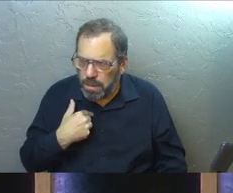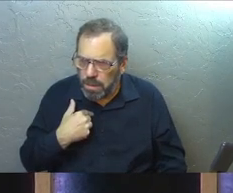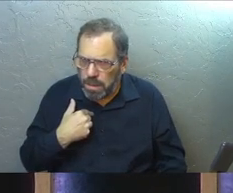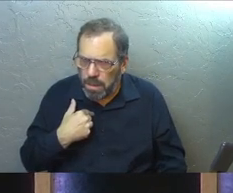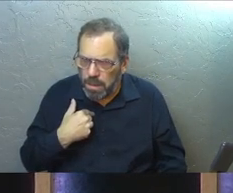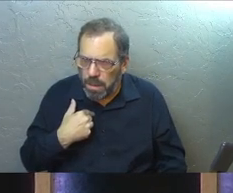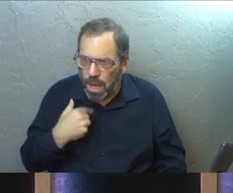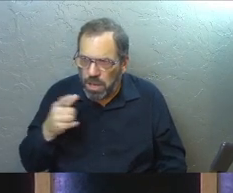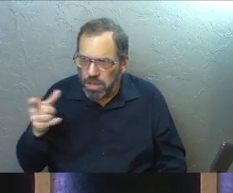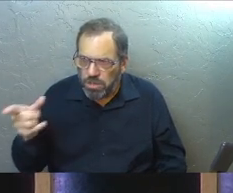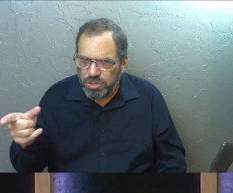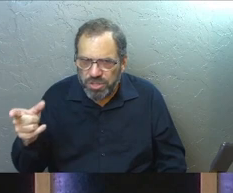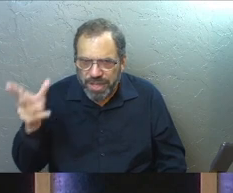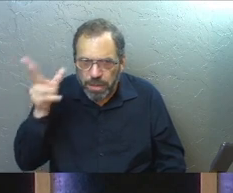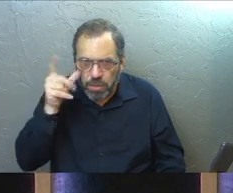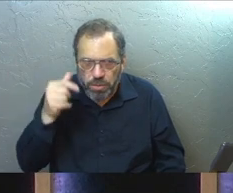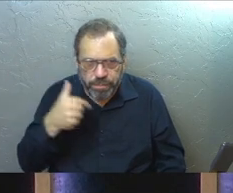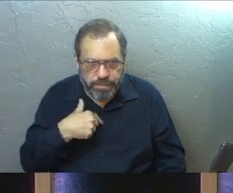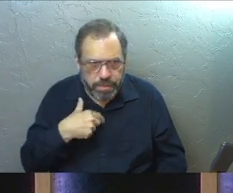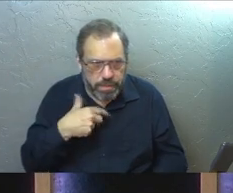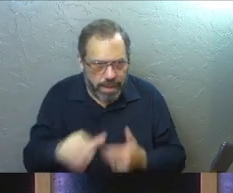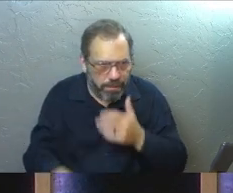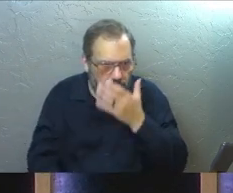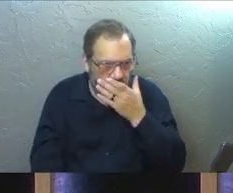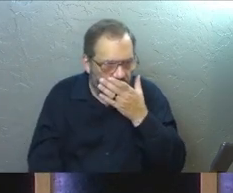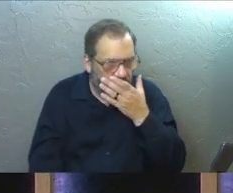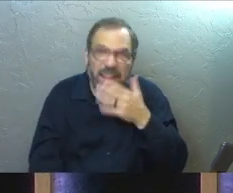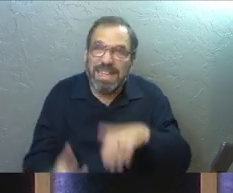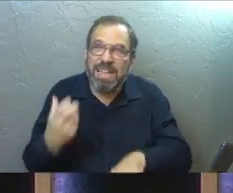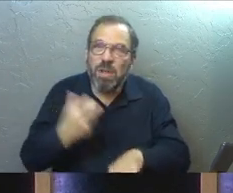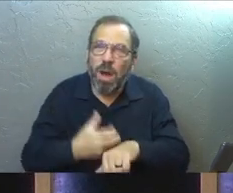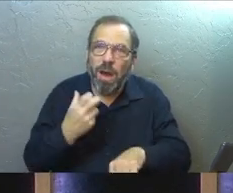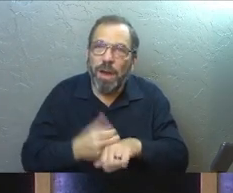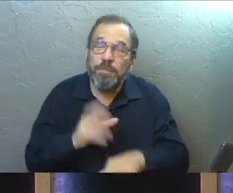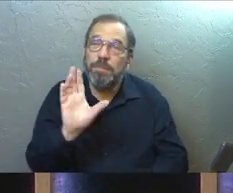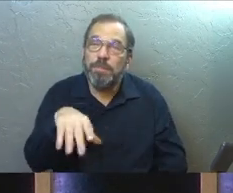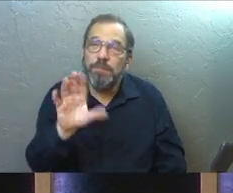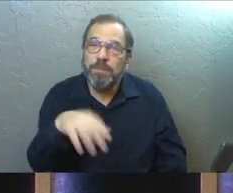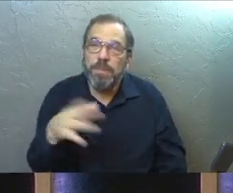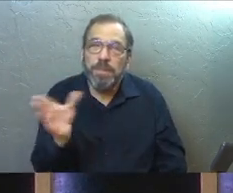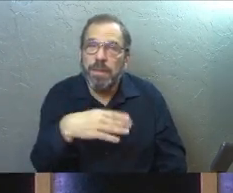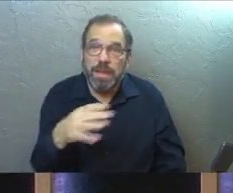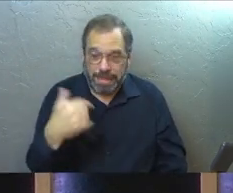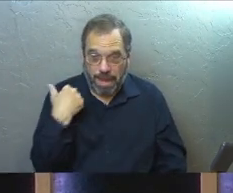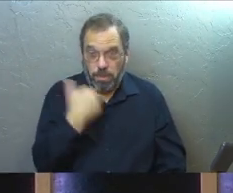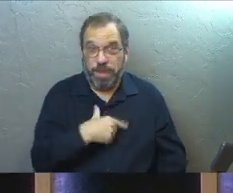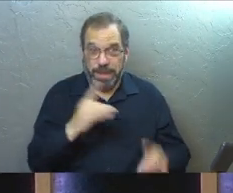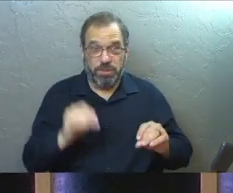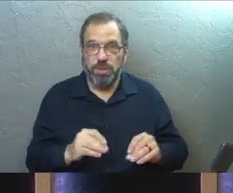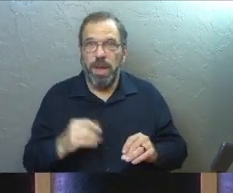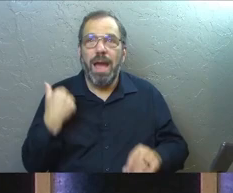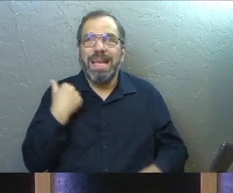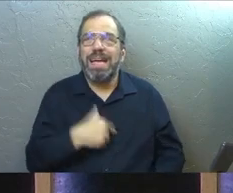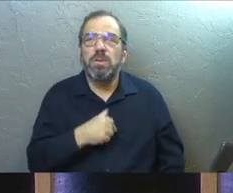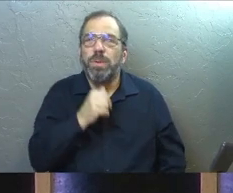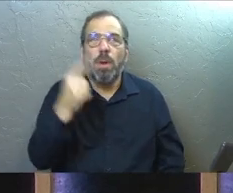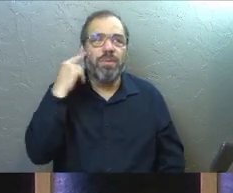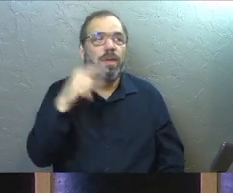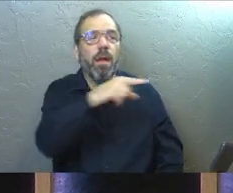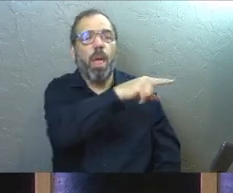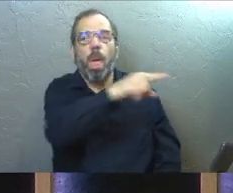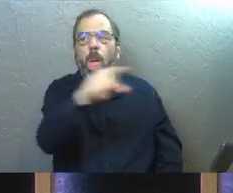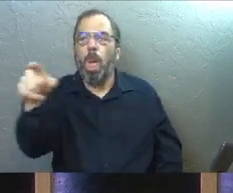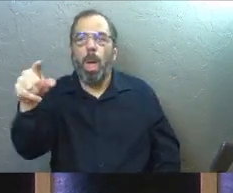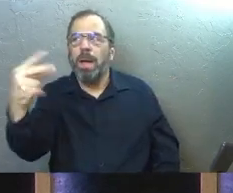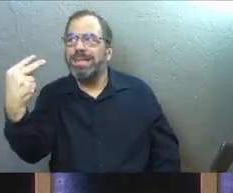Whoa. That's a hard moment, yes? There are some things that we do because we don't think